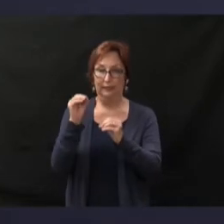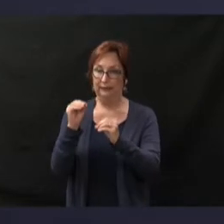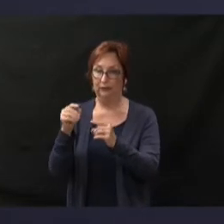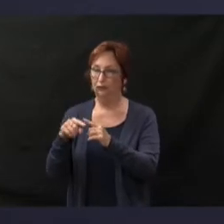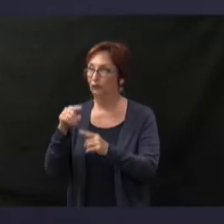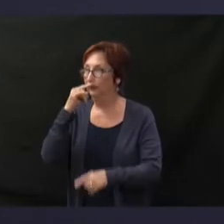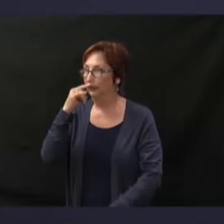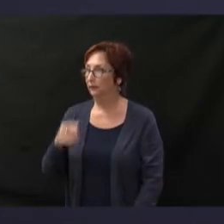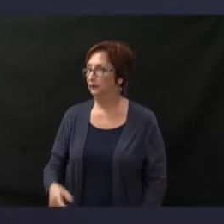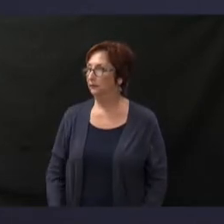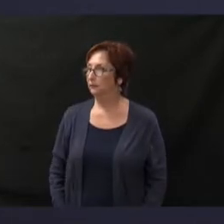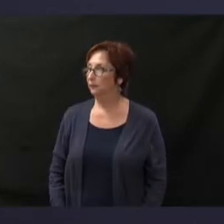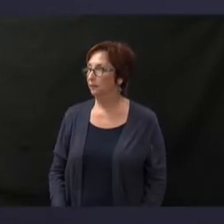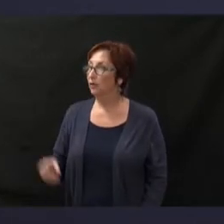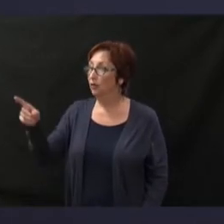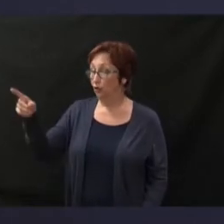So,